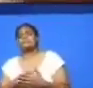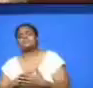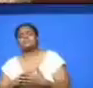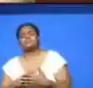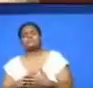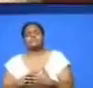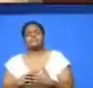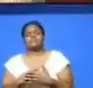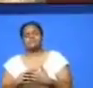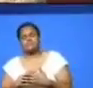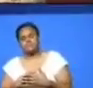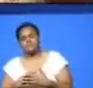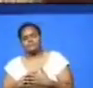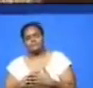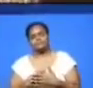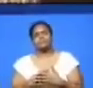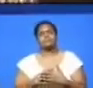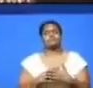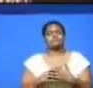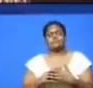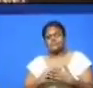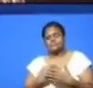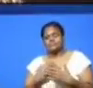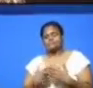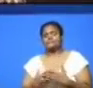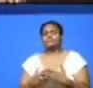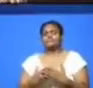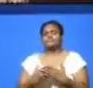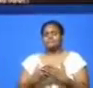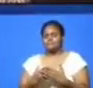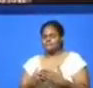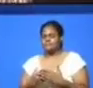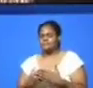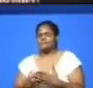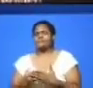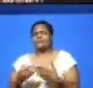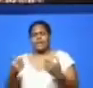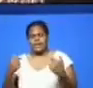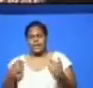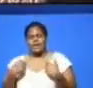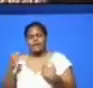Somehow I know He always answers on